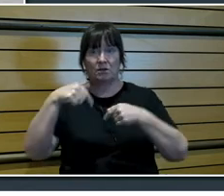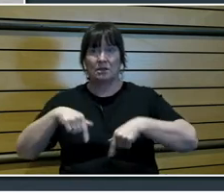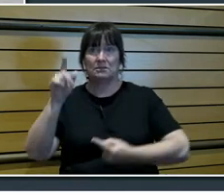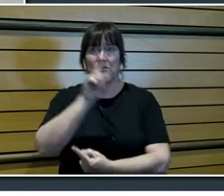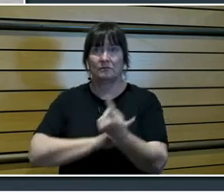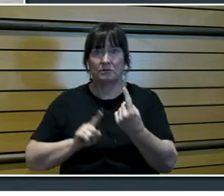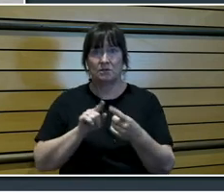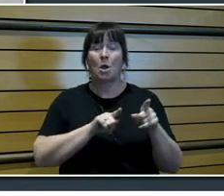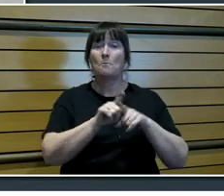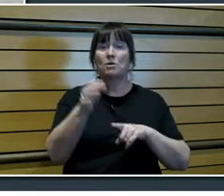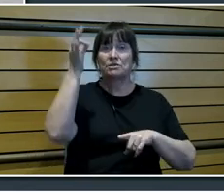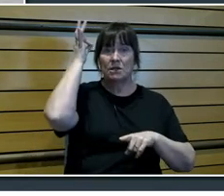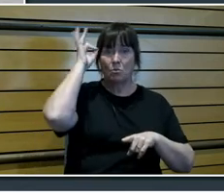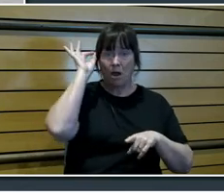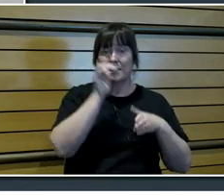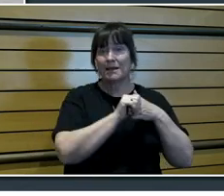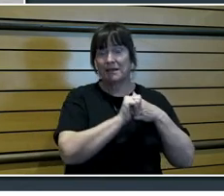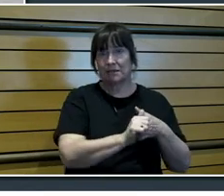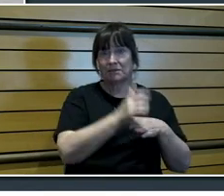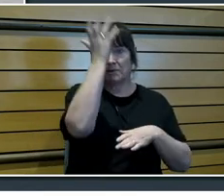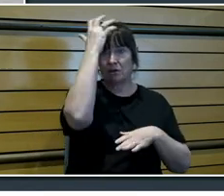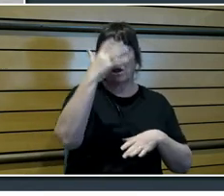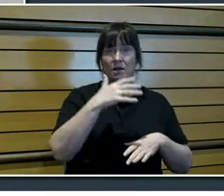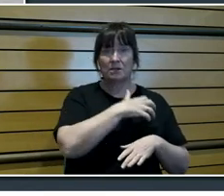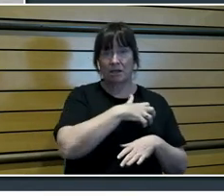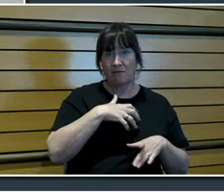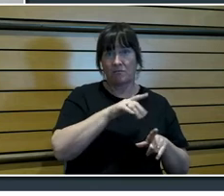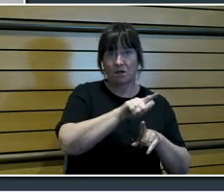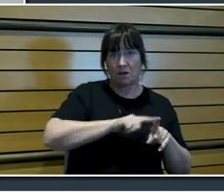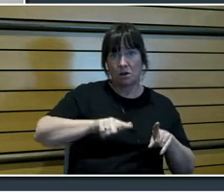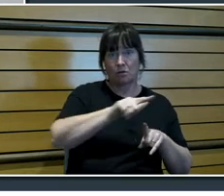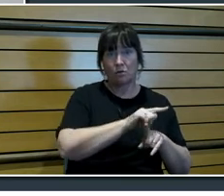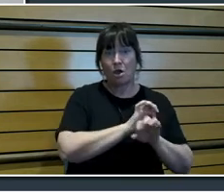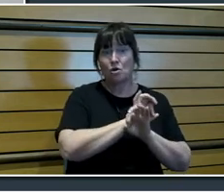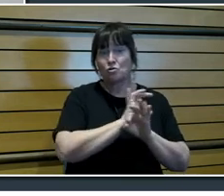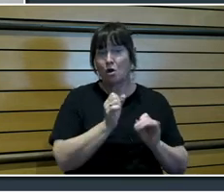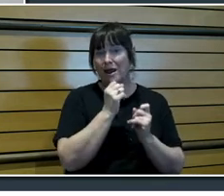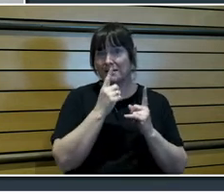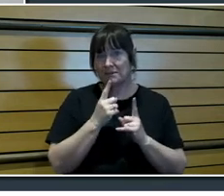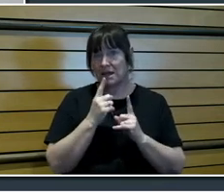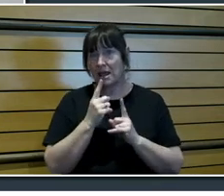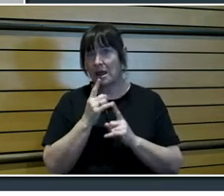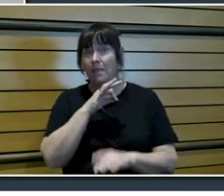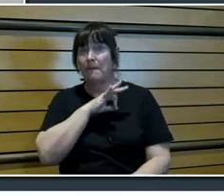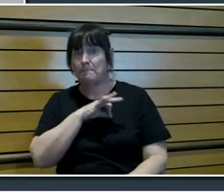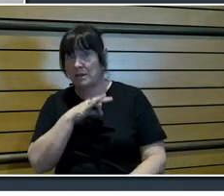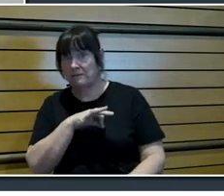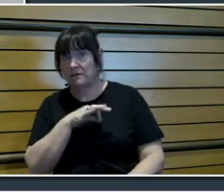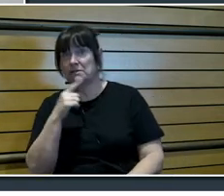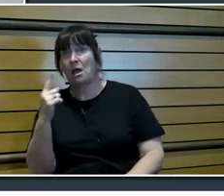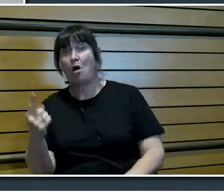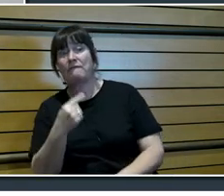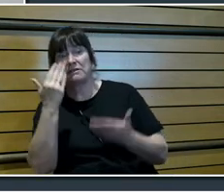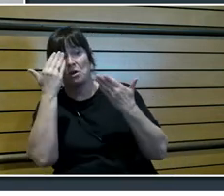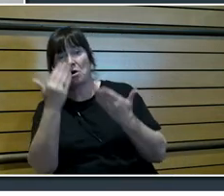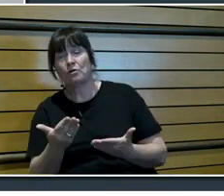Mostly white leadership at Crown and local level are struggling to comprehend the benefits of us honouring the